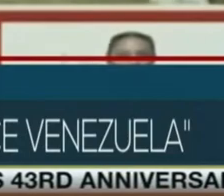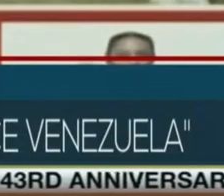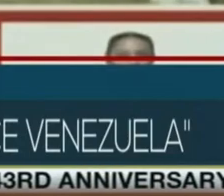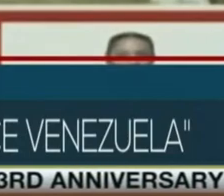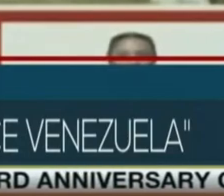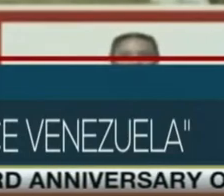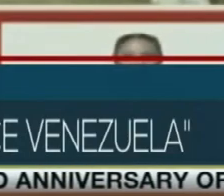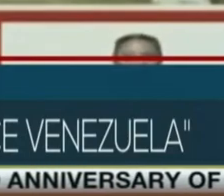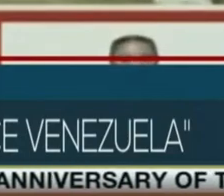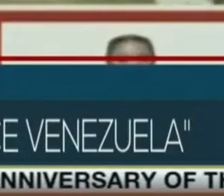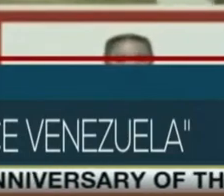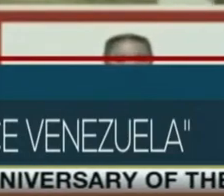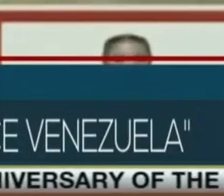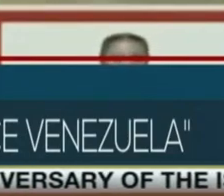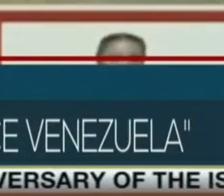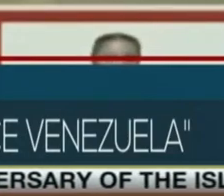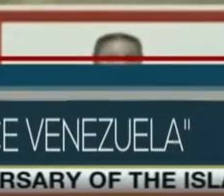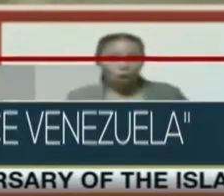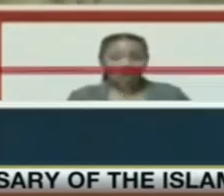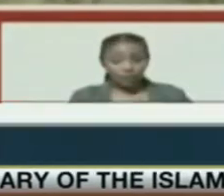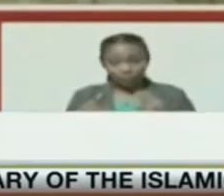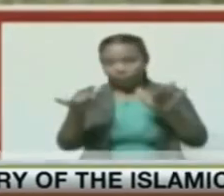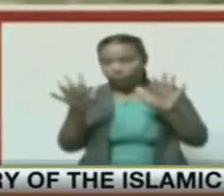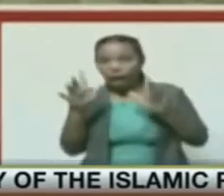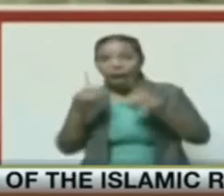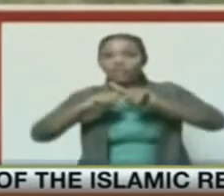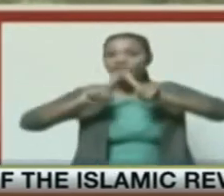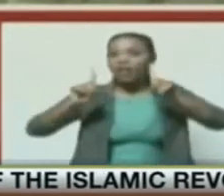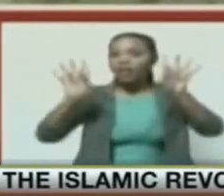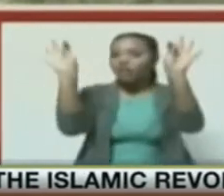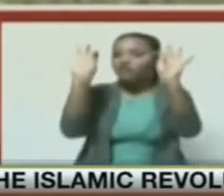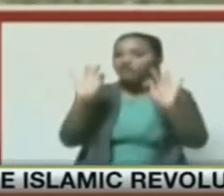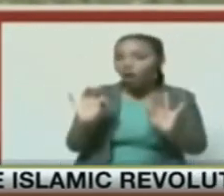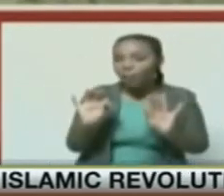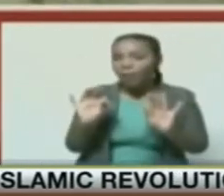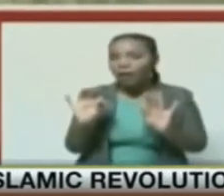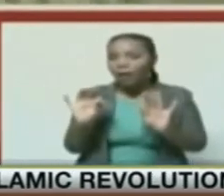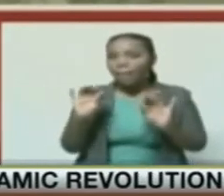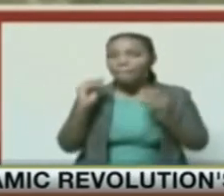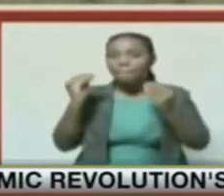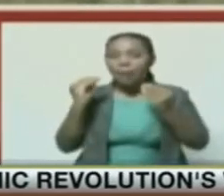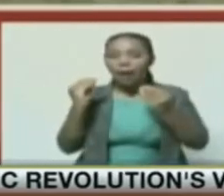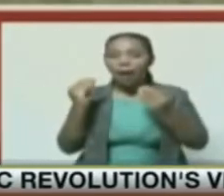through the use and recruitment of urban criminal gangs in the national territory, even in the capital.